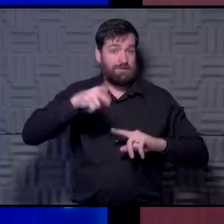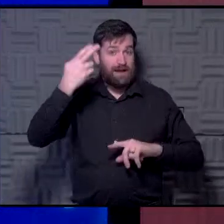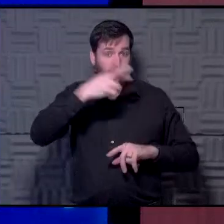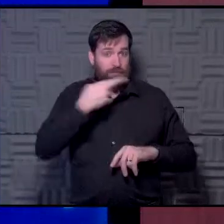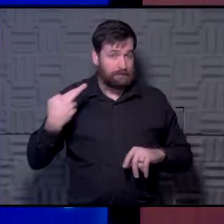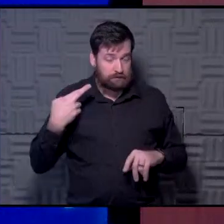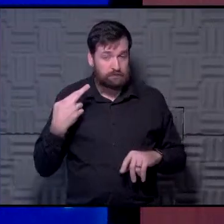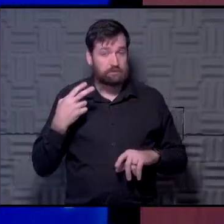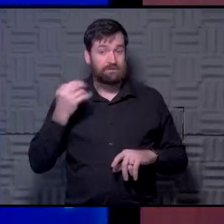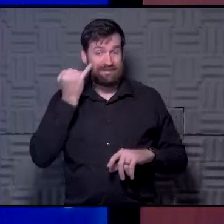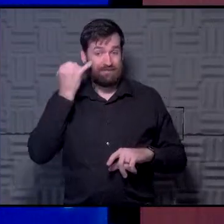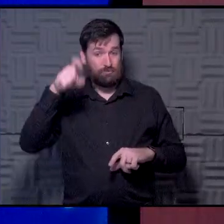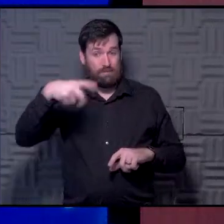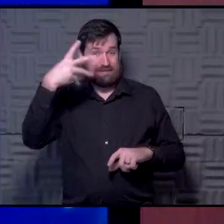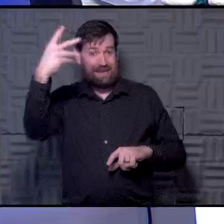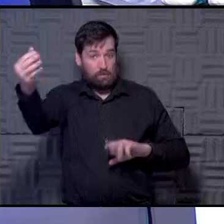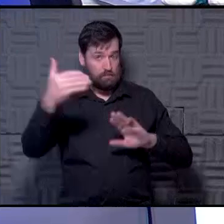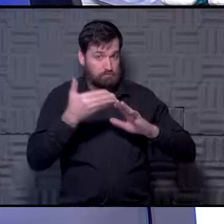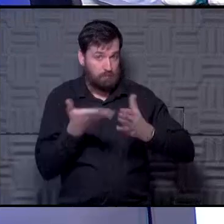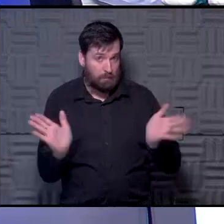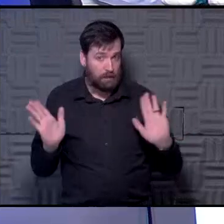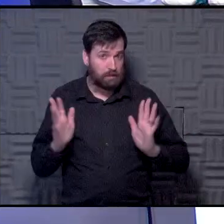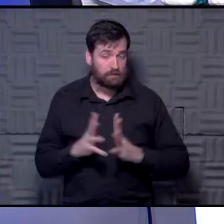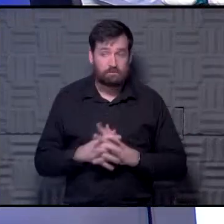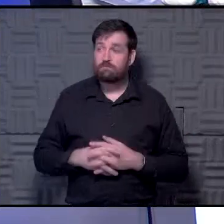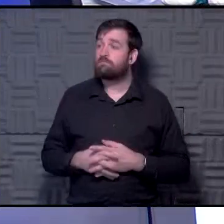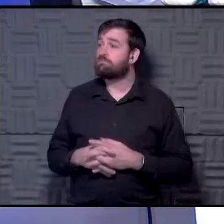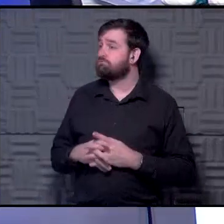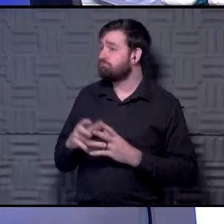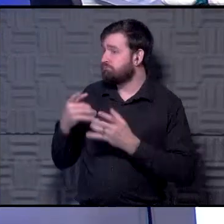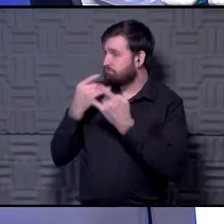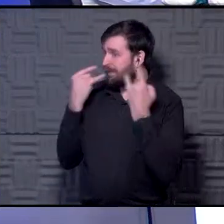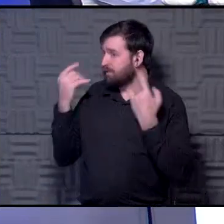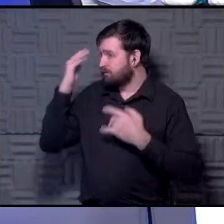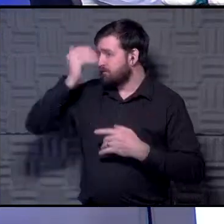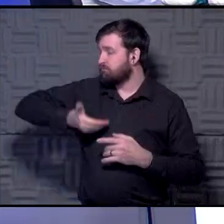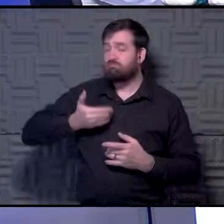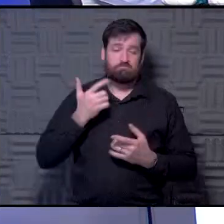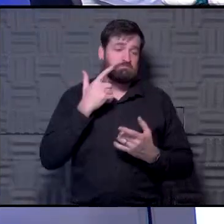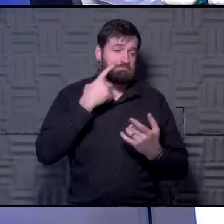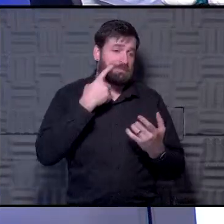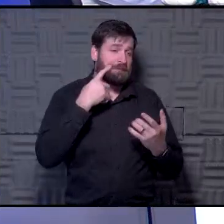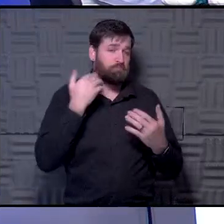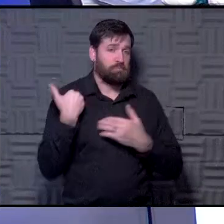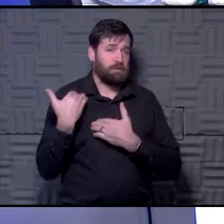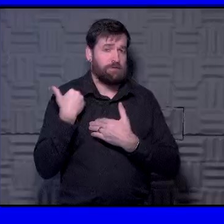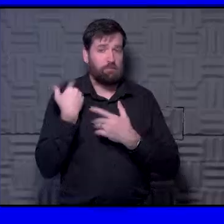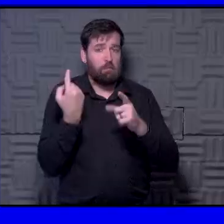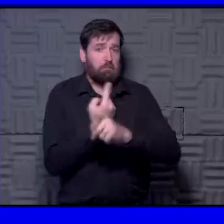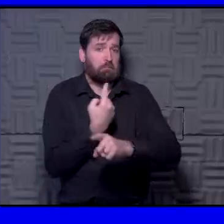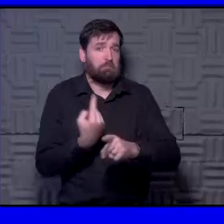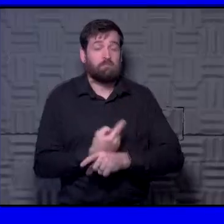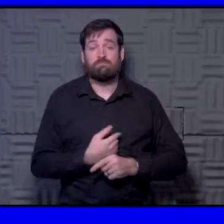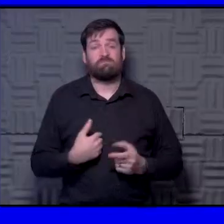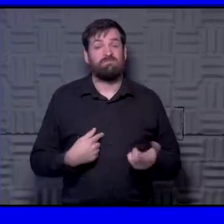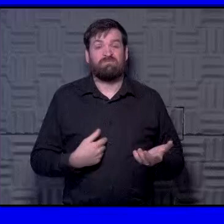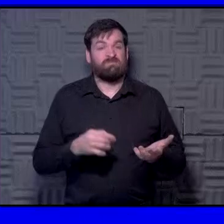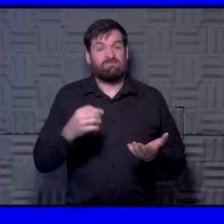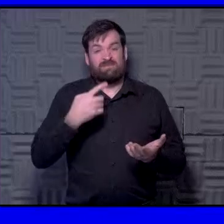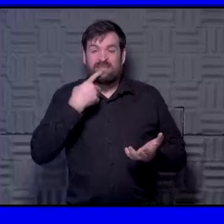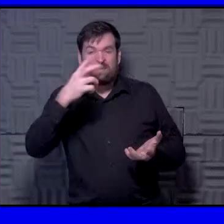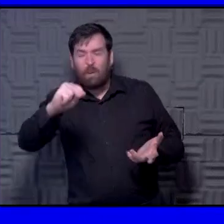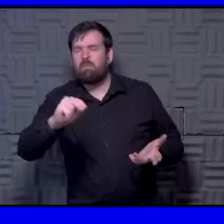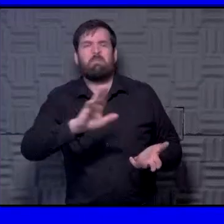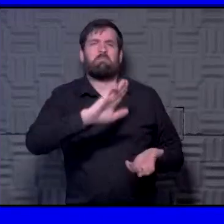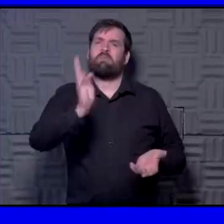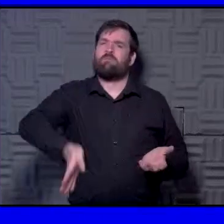in public? Okay, Hawk, what do you think about both mask and face shield? Yeah, I think that's a responsible thing to do. I would never say don't do